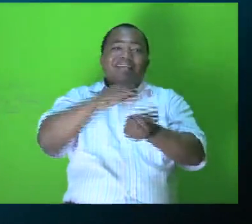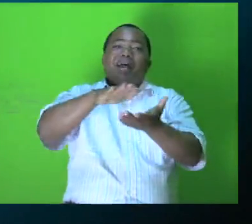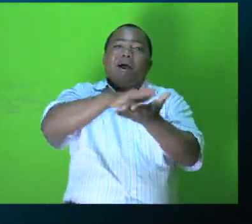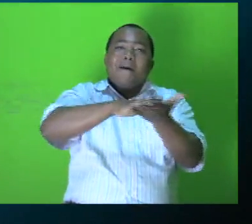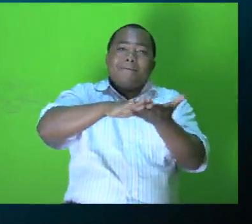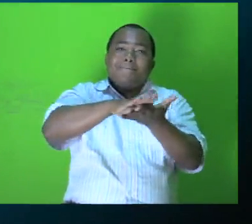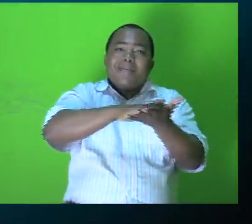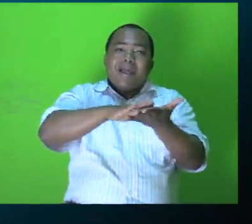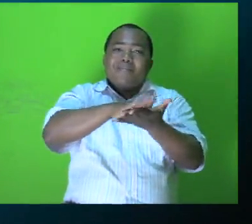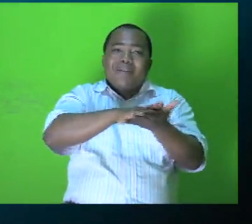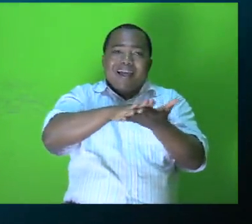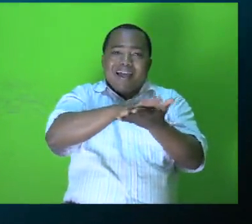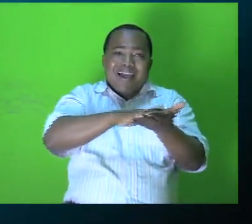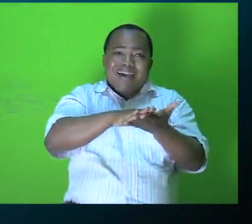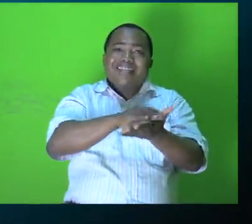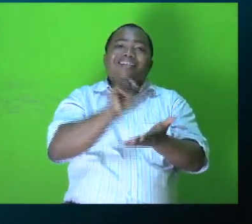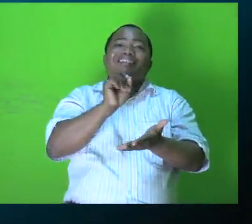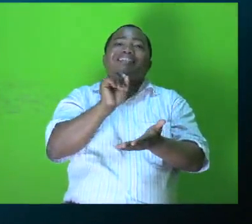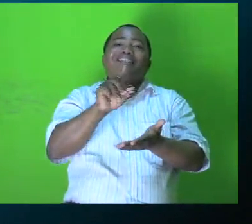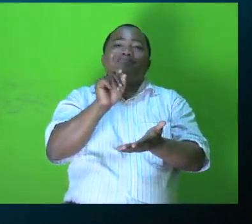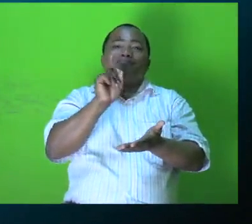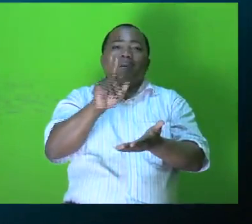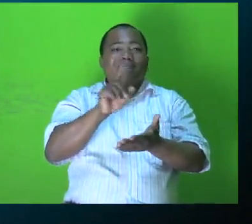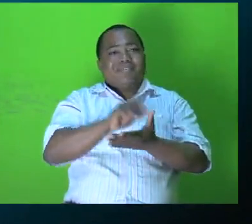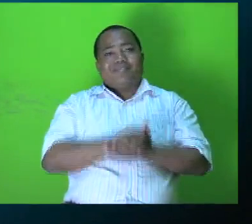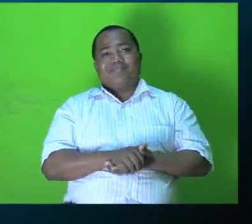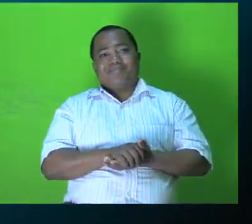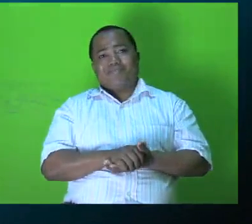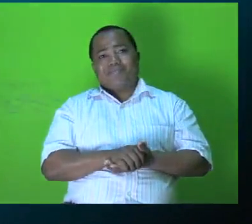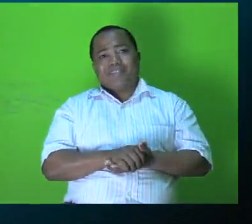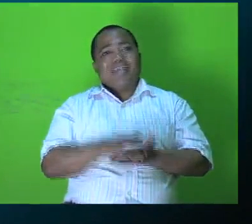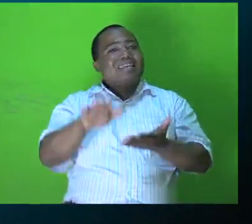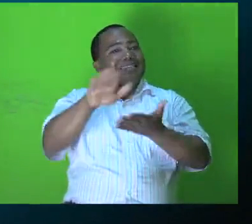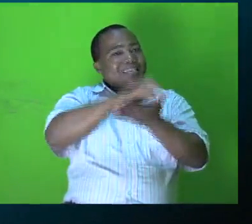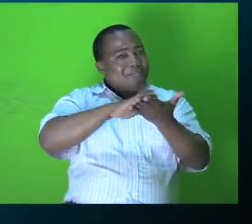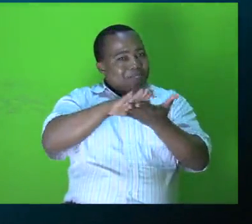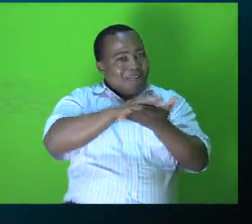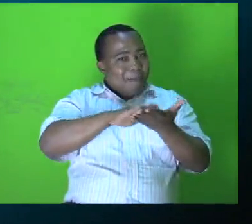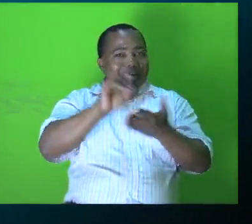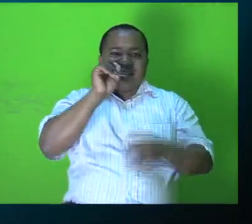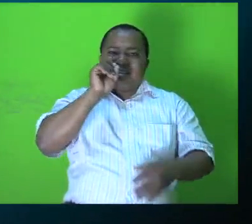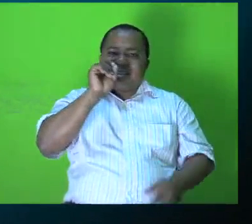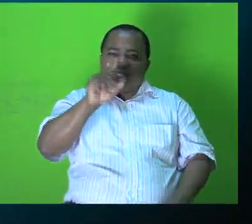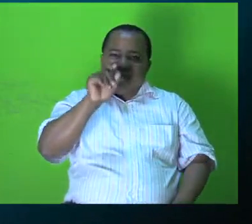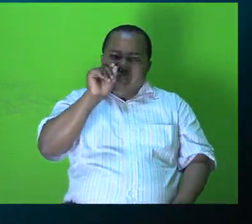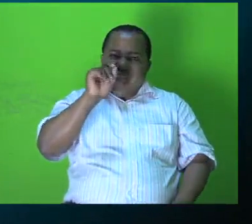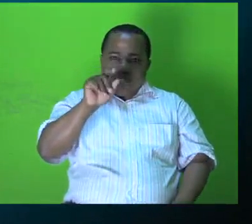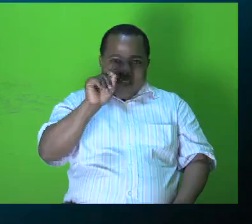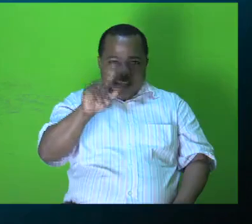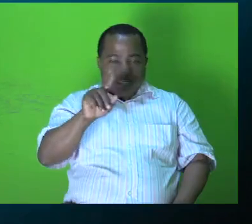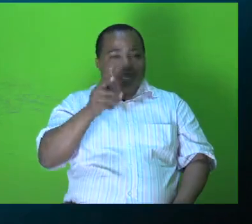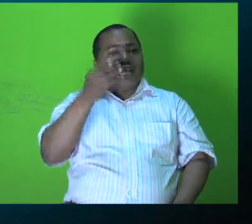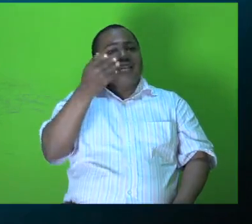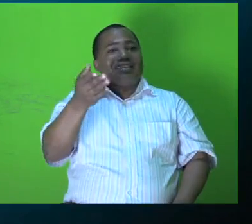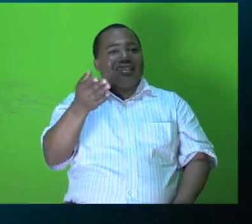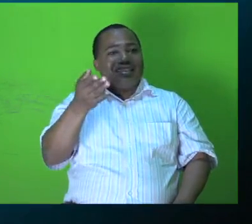primary spermatocyte. The primary spermatocytes with